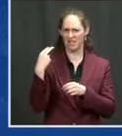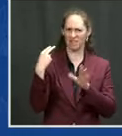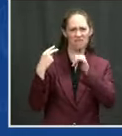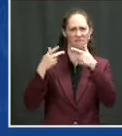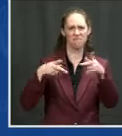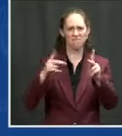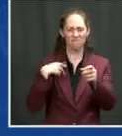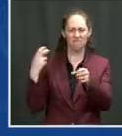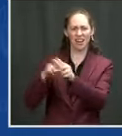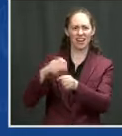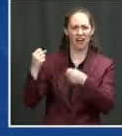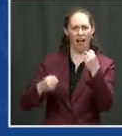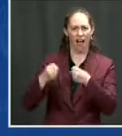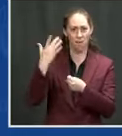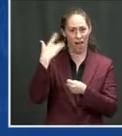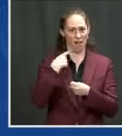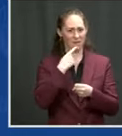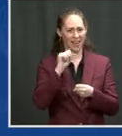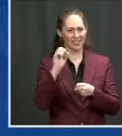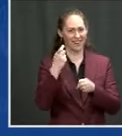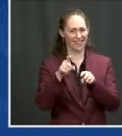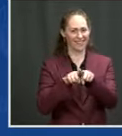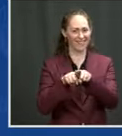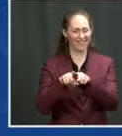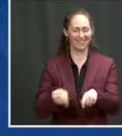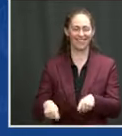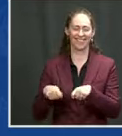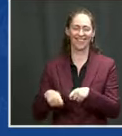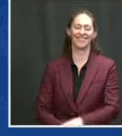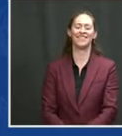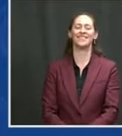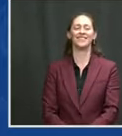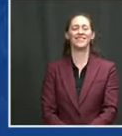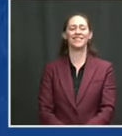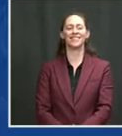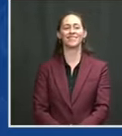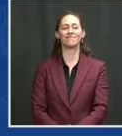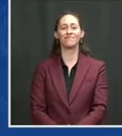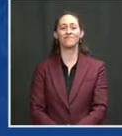Good to see you. Spence, all of you. Good to see you. Janet, how are things up in Maine?